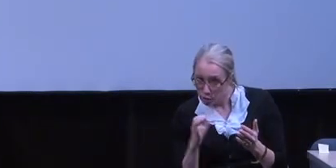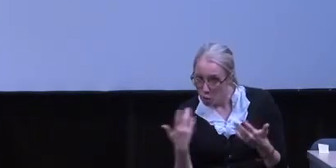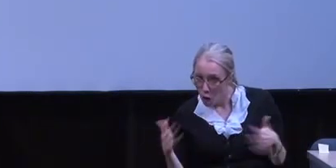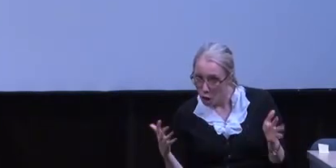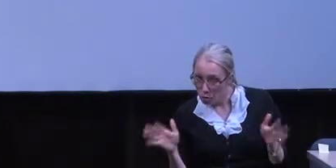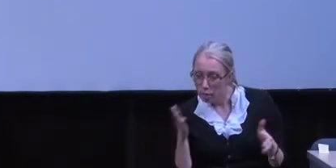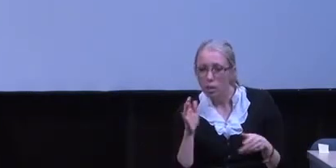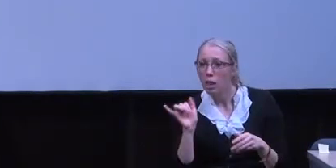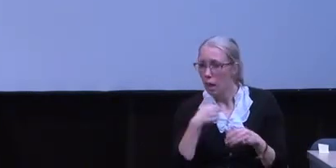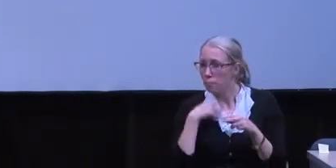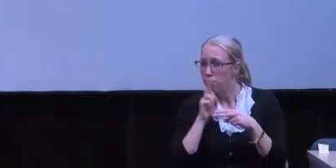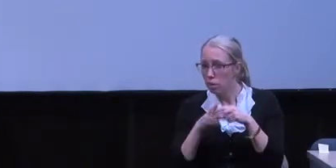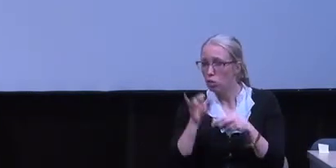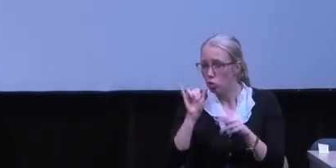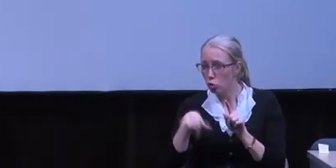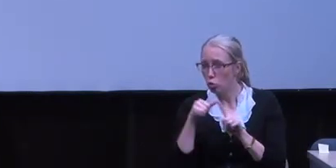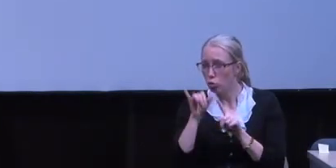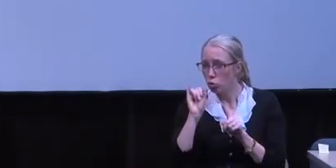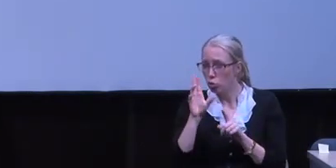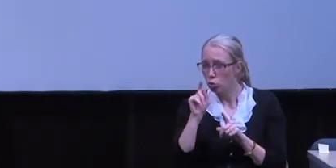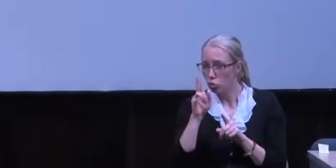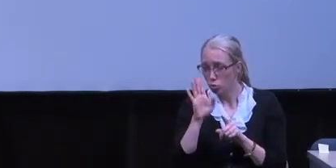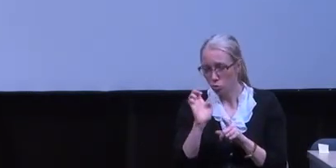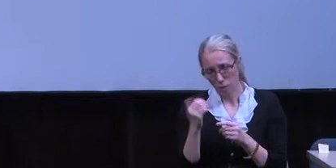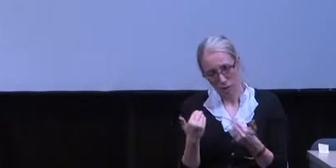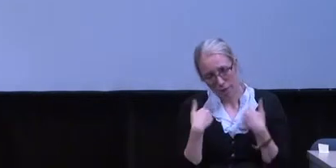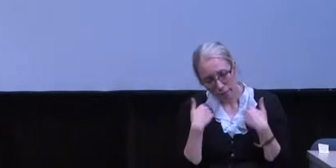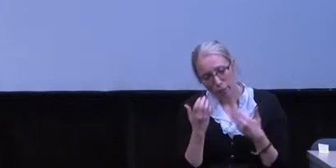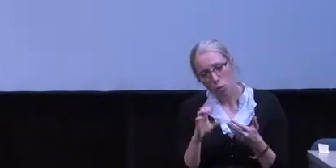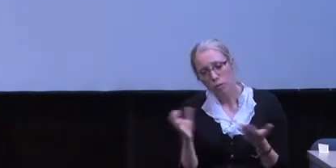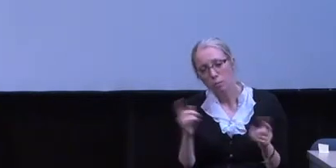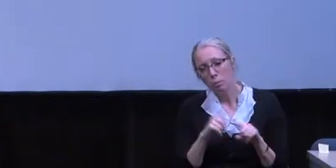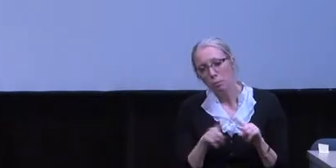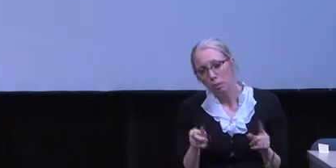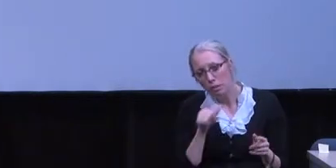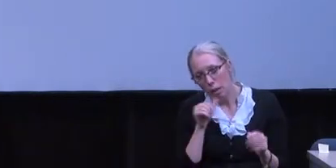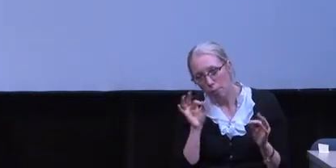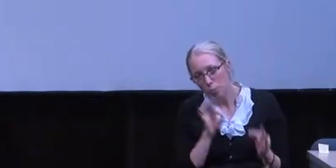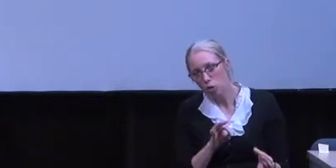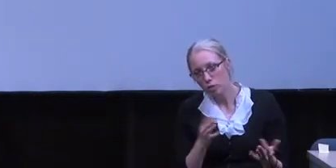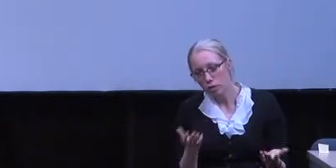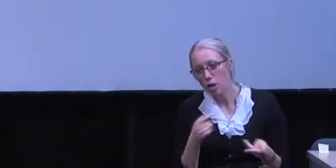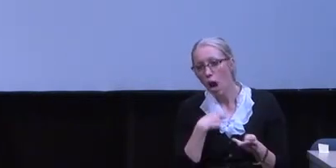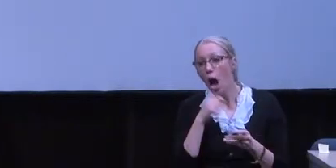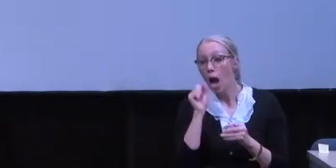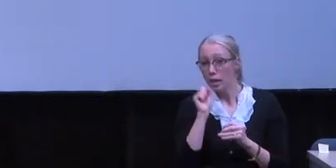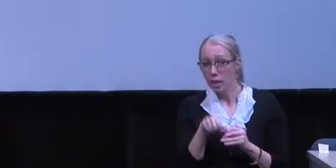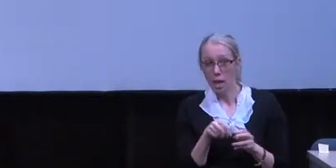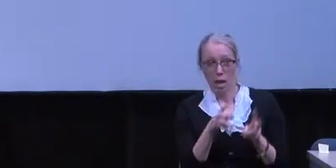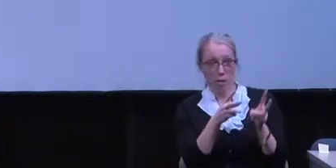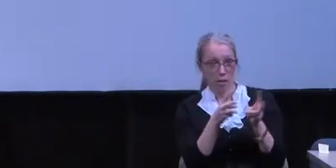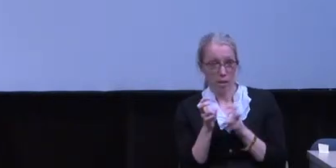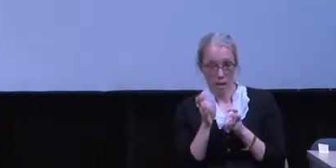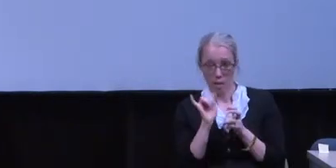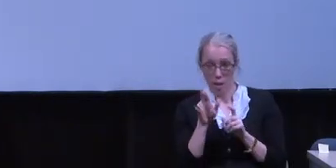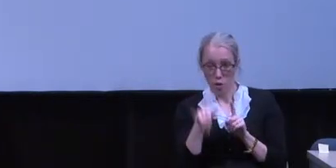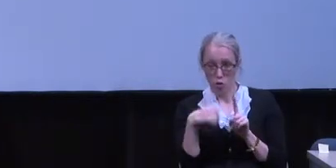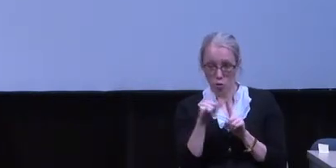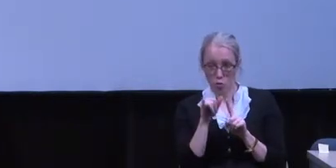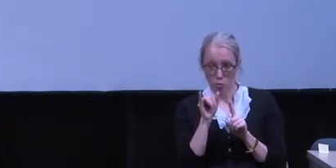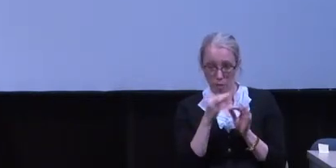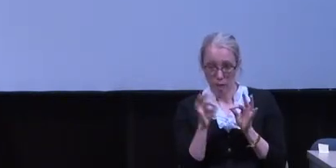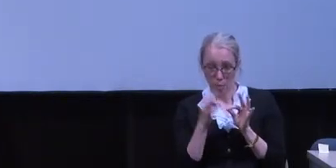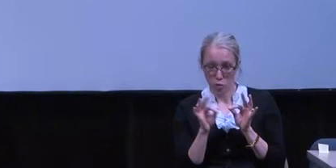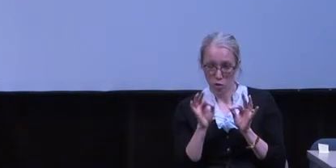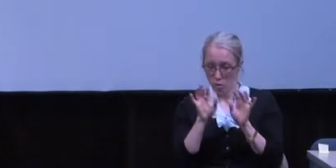create its own closed captions, but they're not always perfect. I can work with pulling those videos down, creating